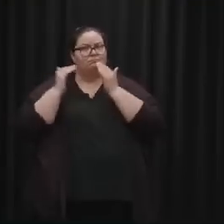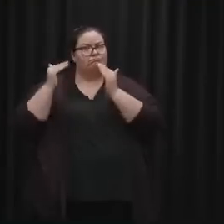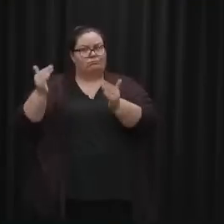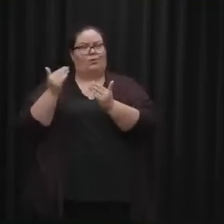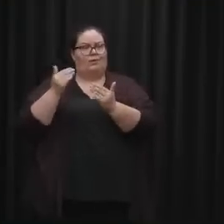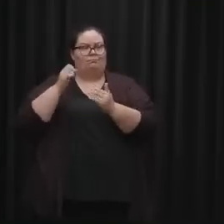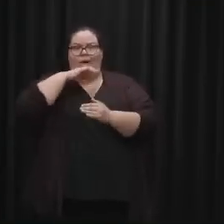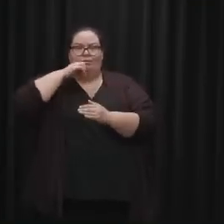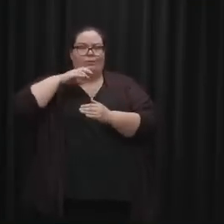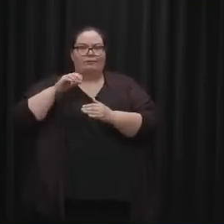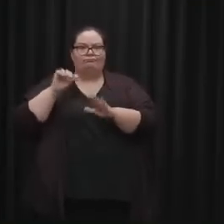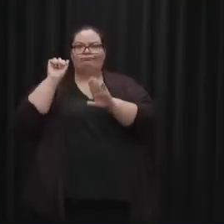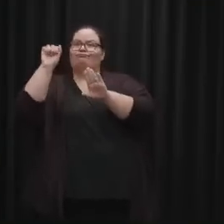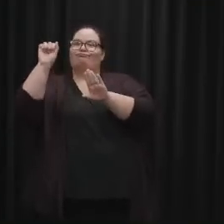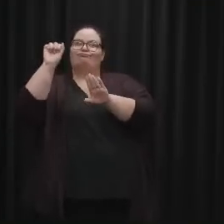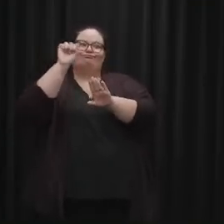certain